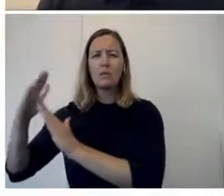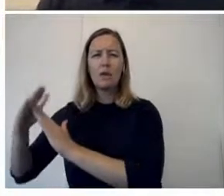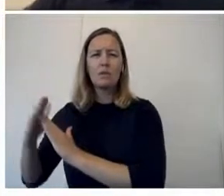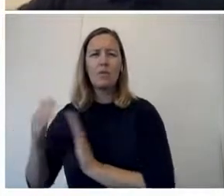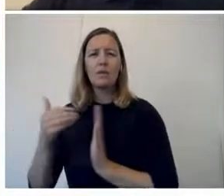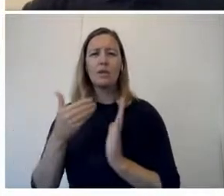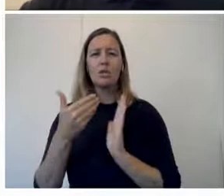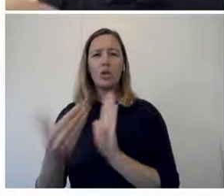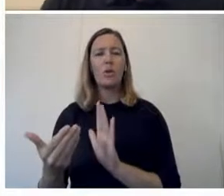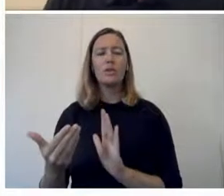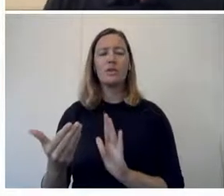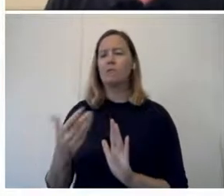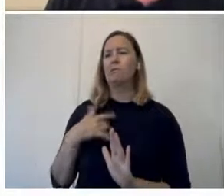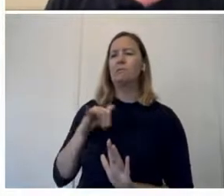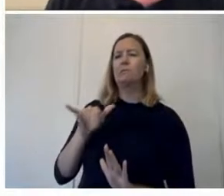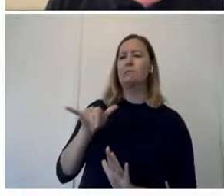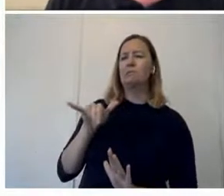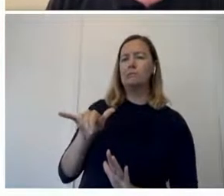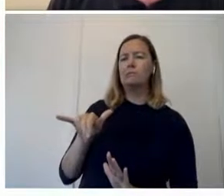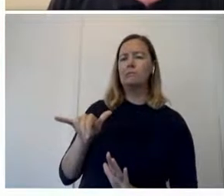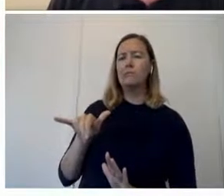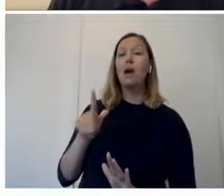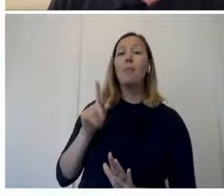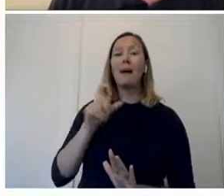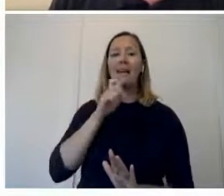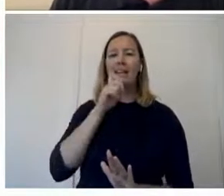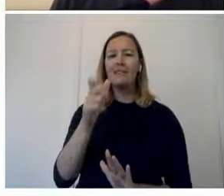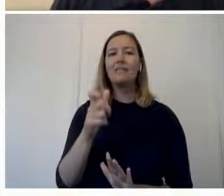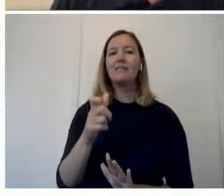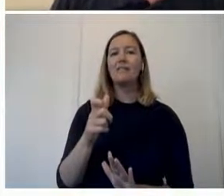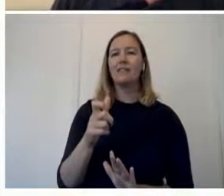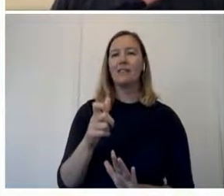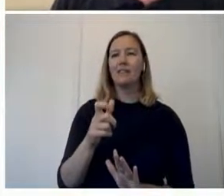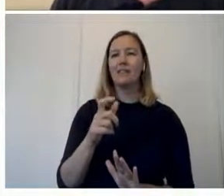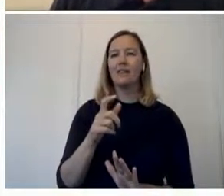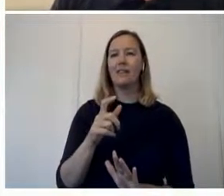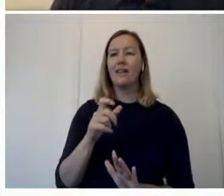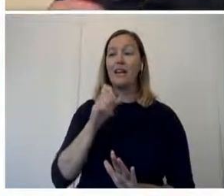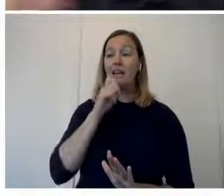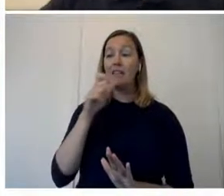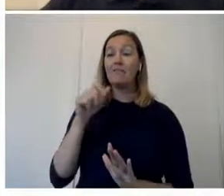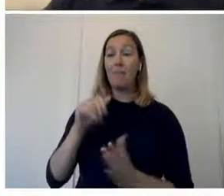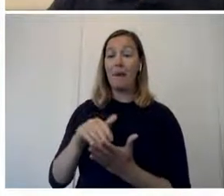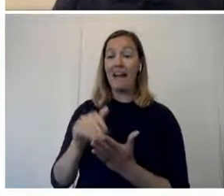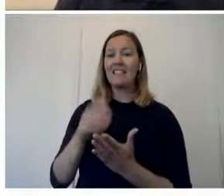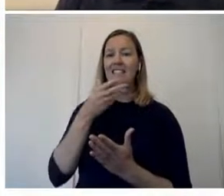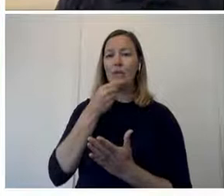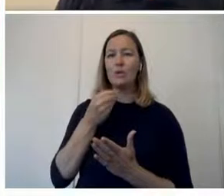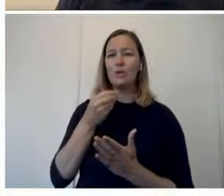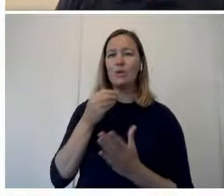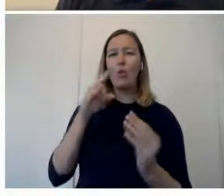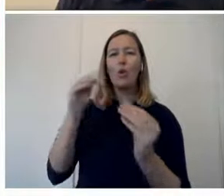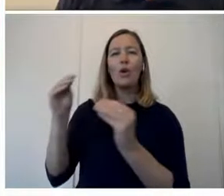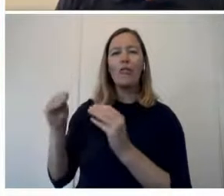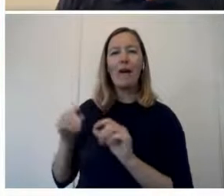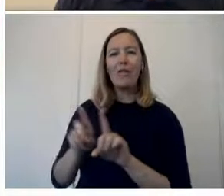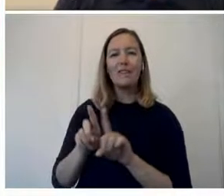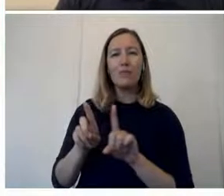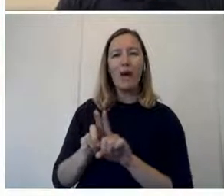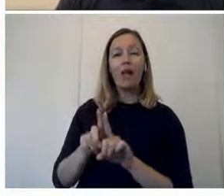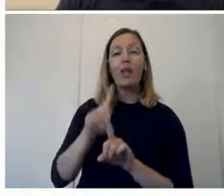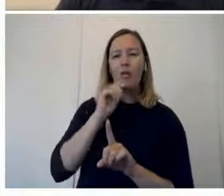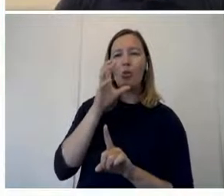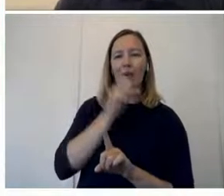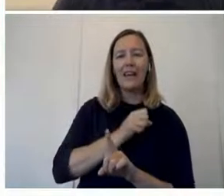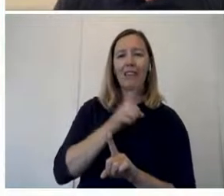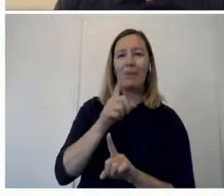of mouth, reviews, whatever. Actually, if you quote word of mouth and reviews in your marketing, then they'll believe that. But they don't believe it if you just tell